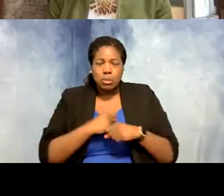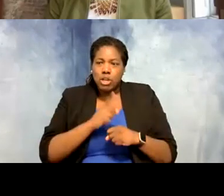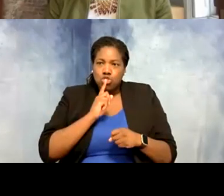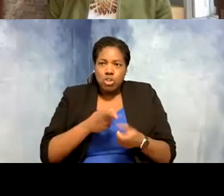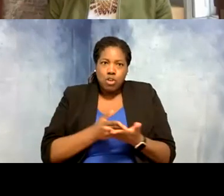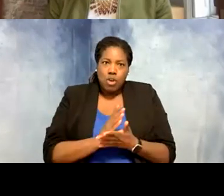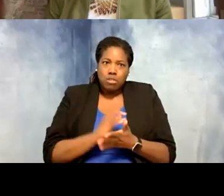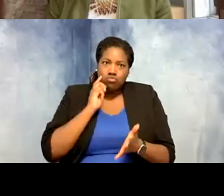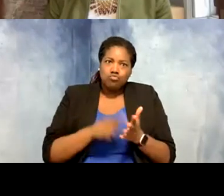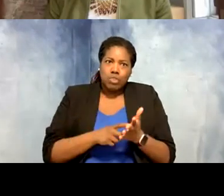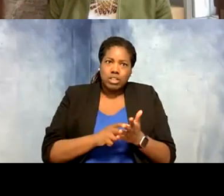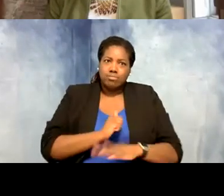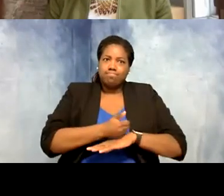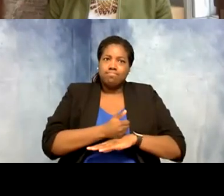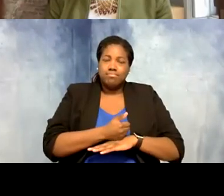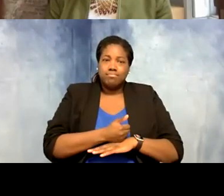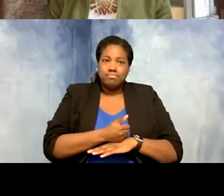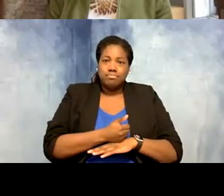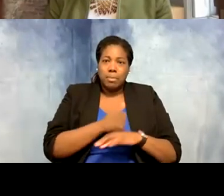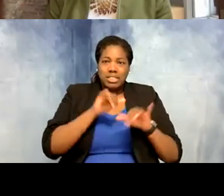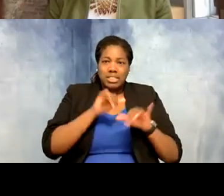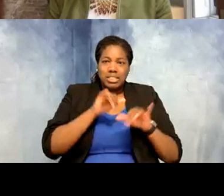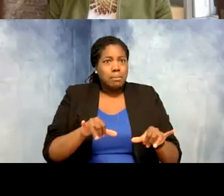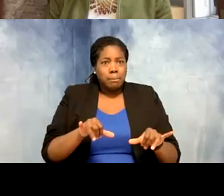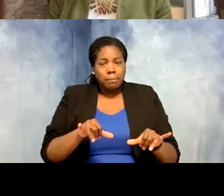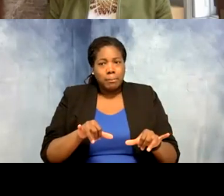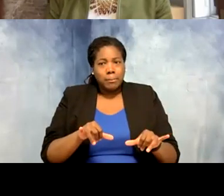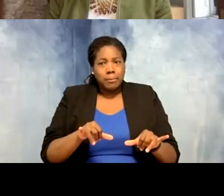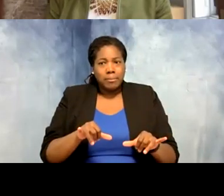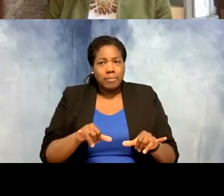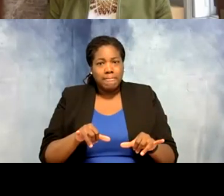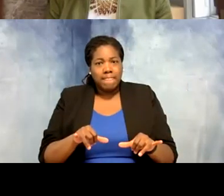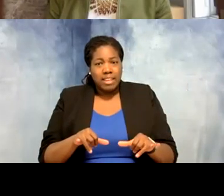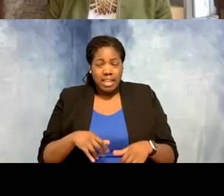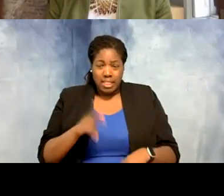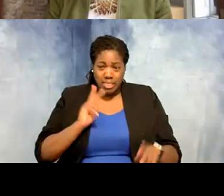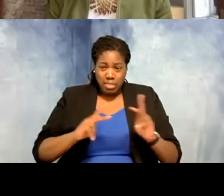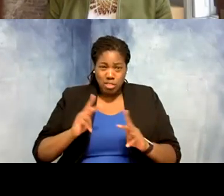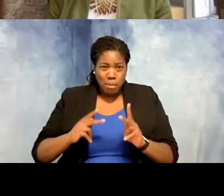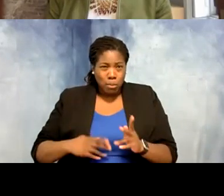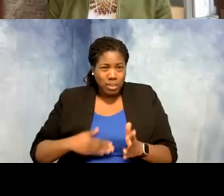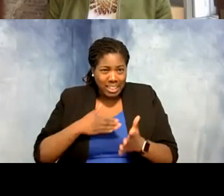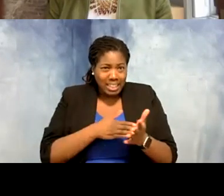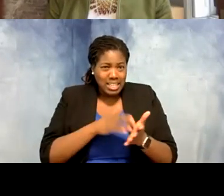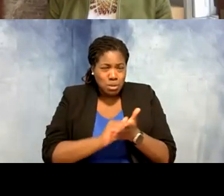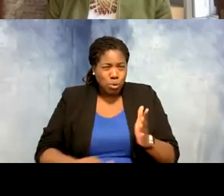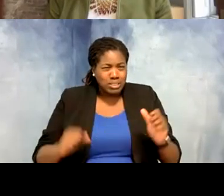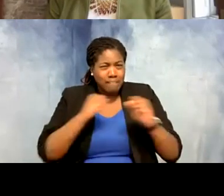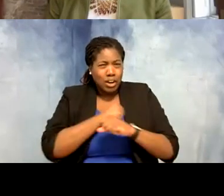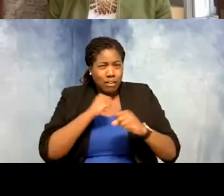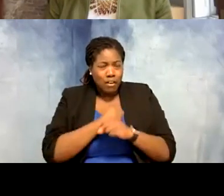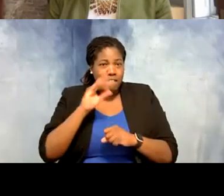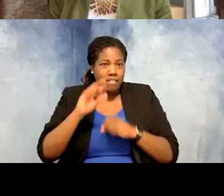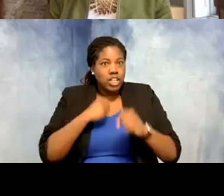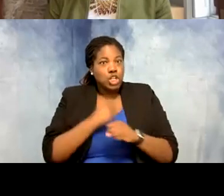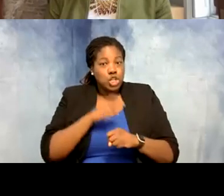recognized. And it also goes the other way around. As I said before, the anti-abortion forces have fought for 50 years. We